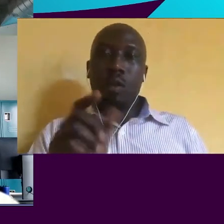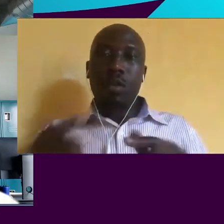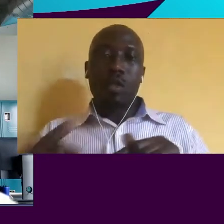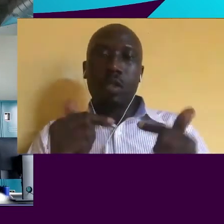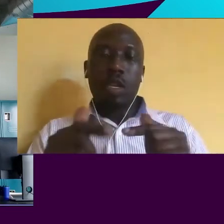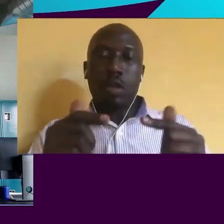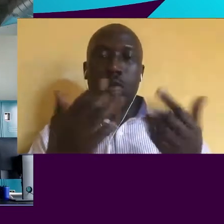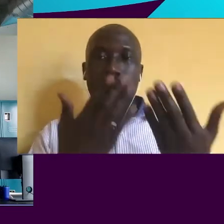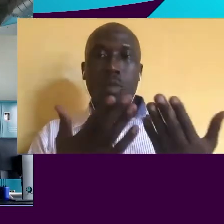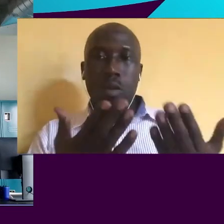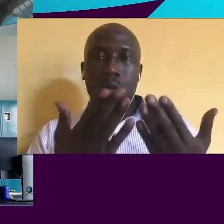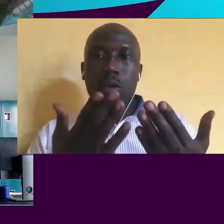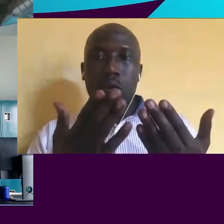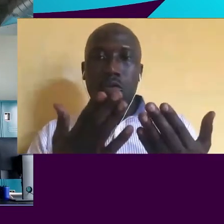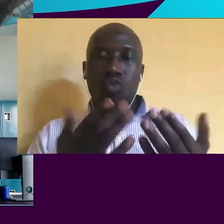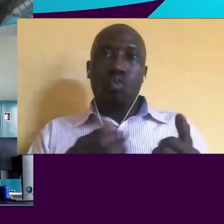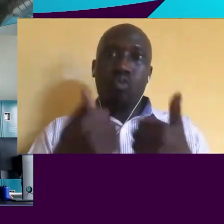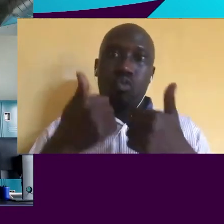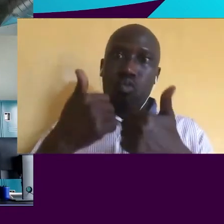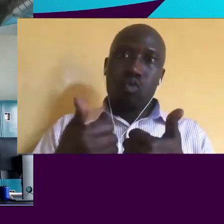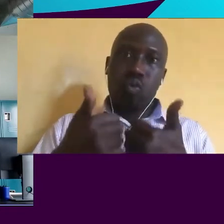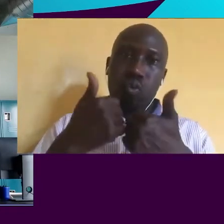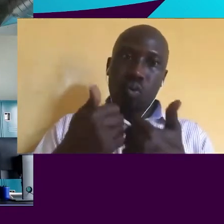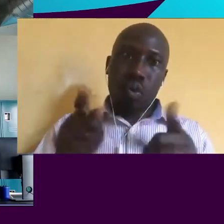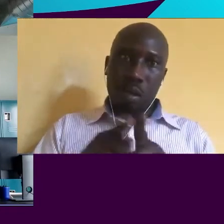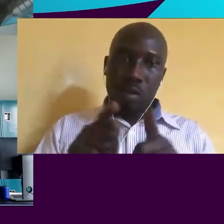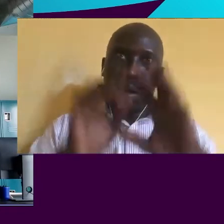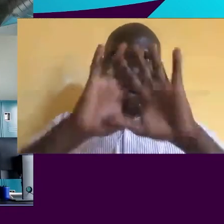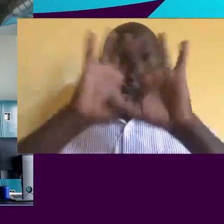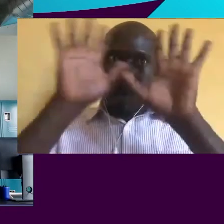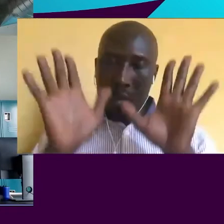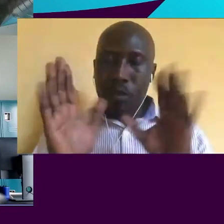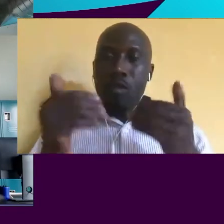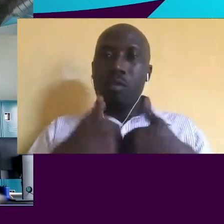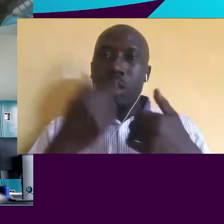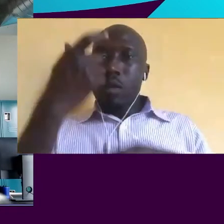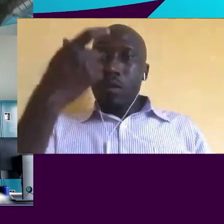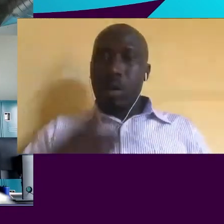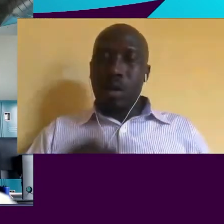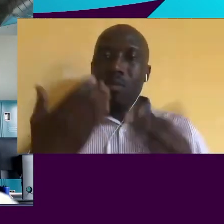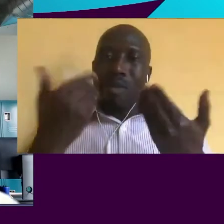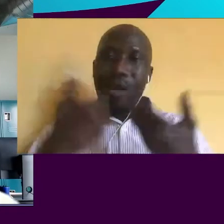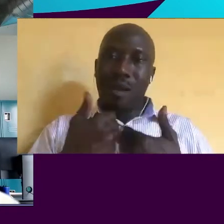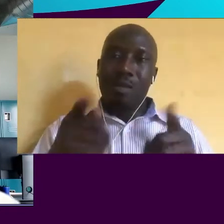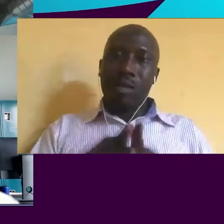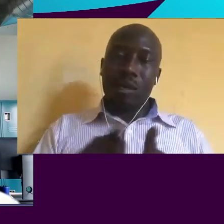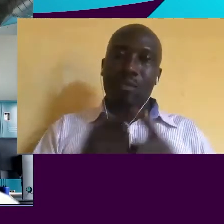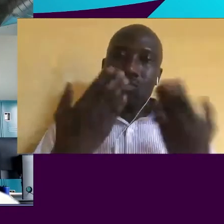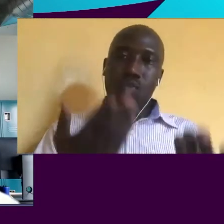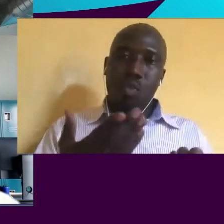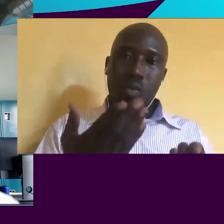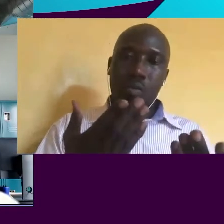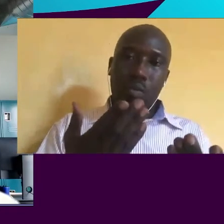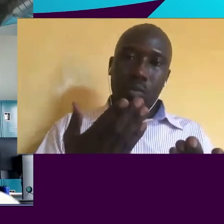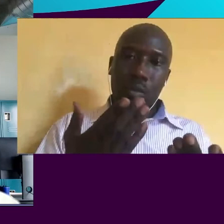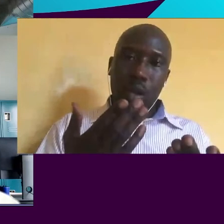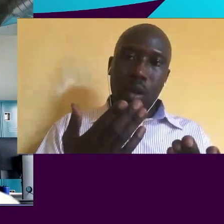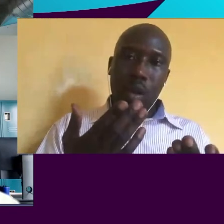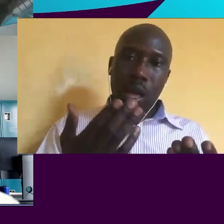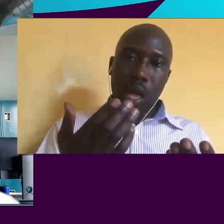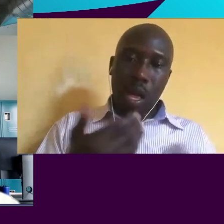has been really enlightening for me personally. I have two daughters, and I hope